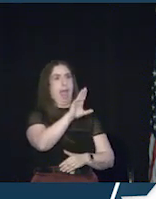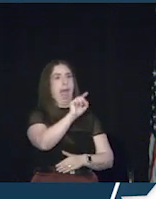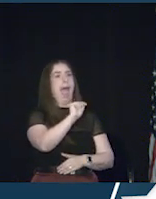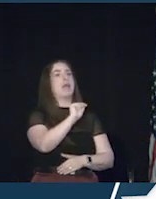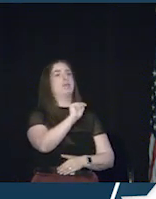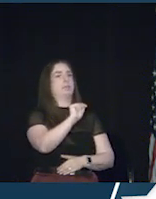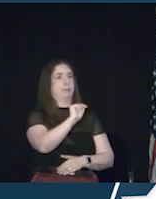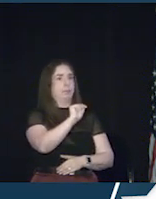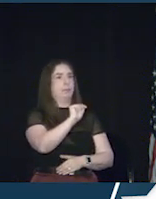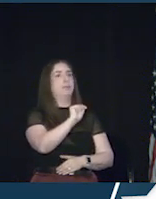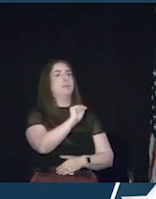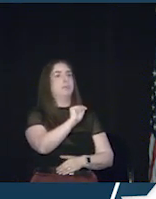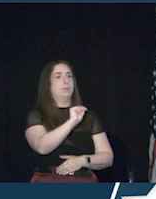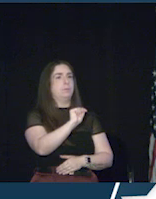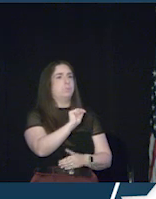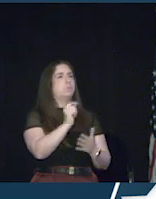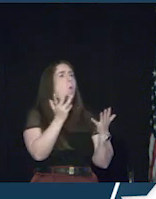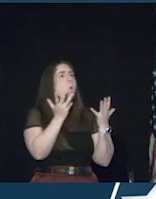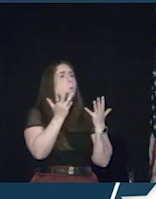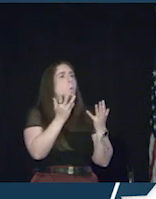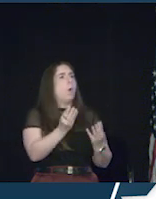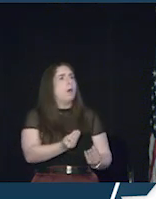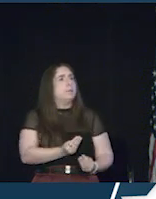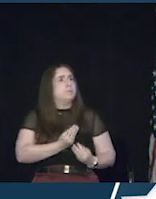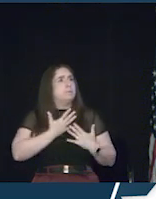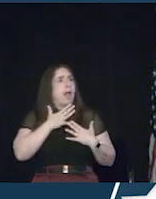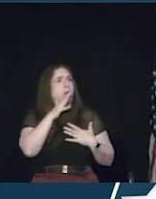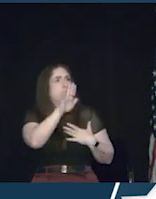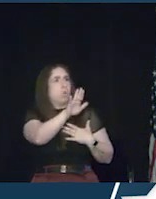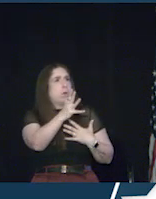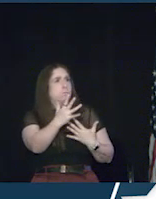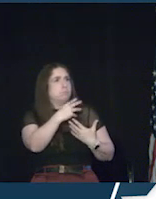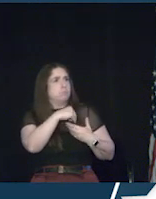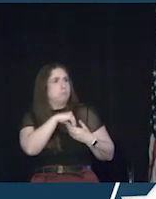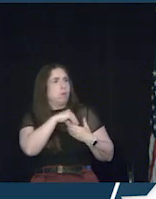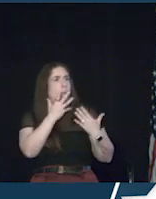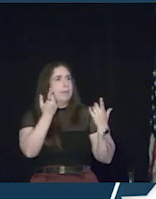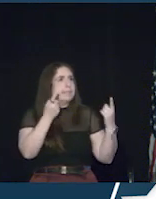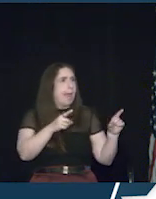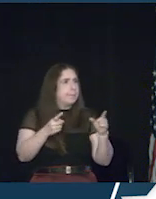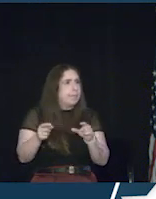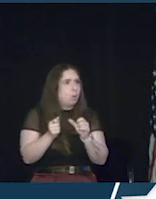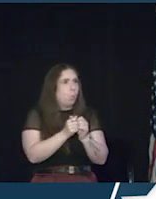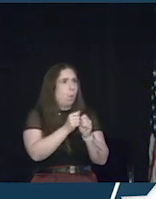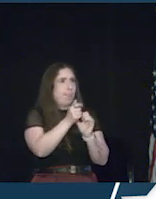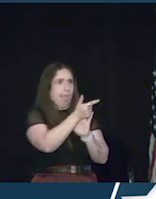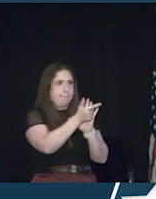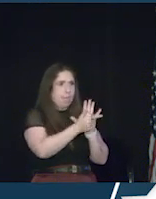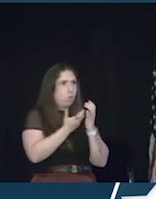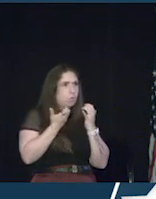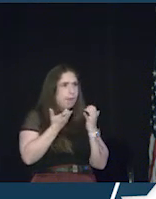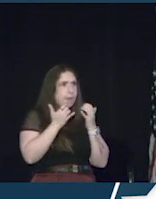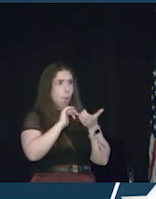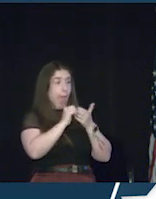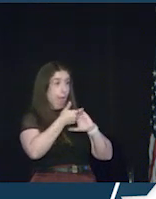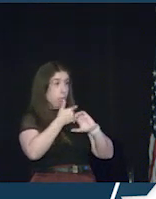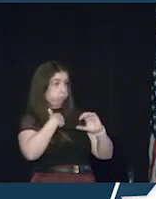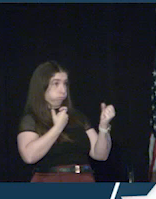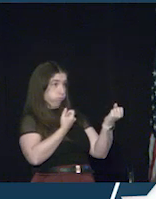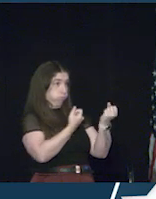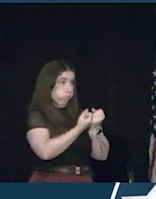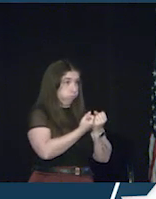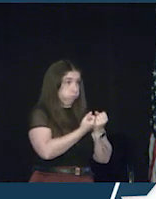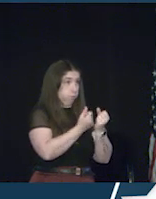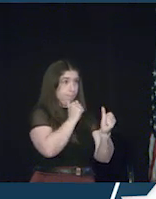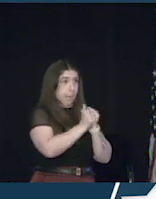us what inspired your involvement, as well as what is happening with that bill right now and how we can help get